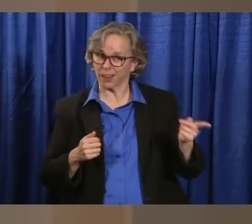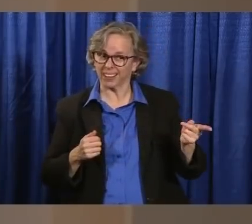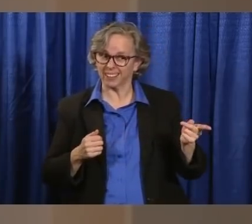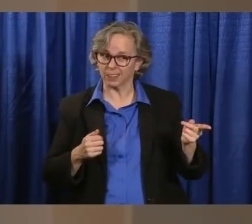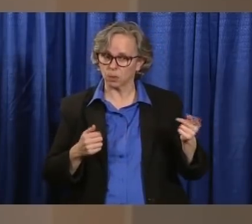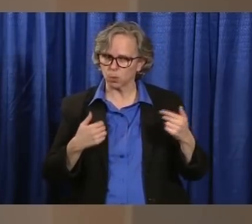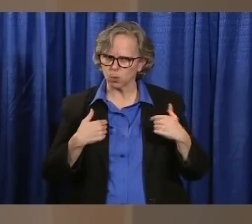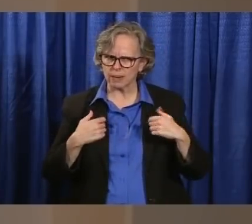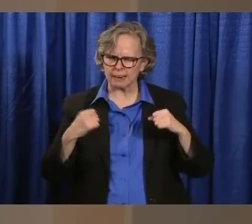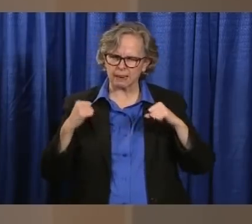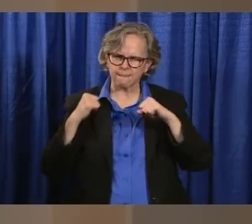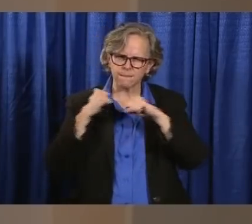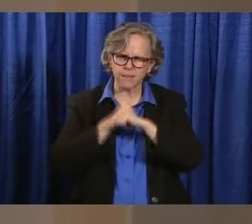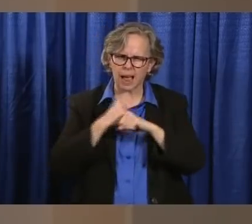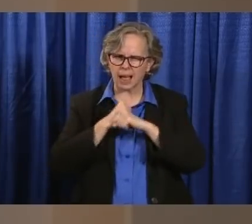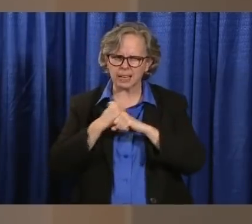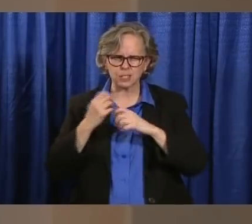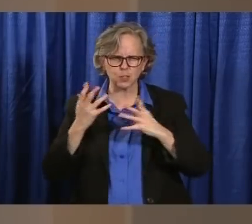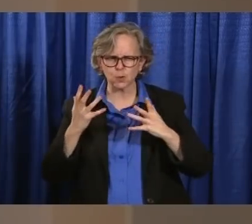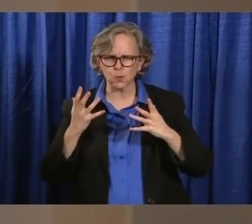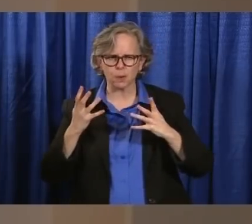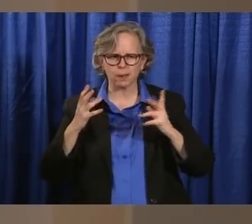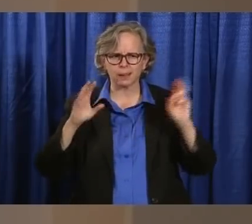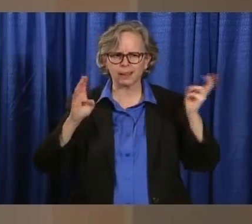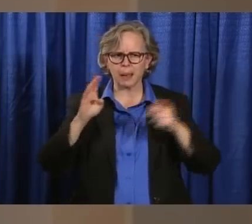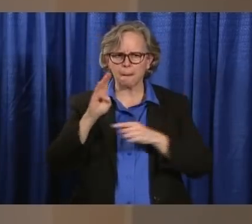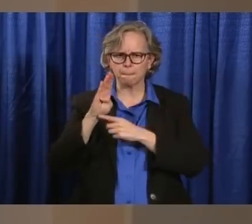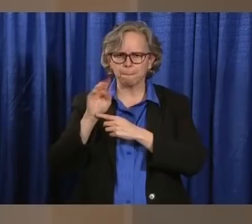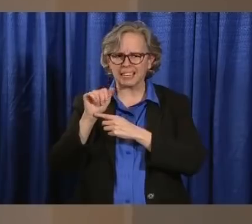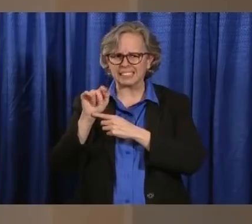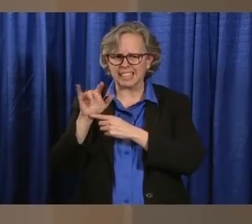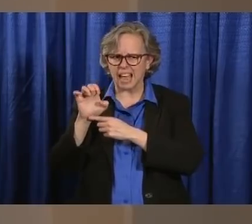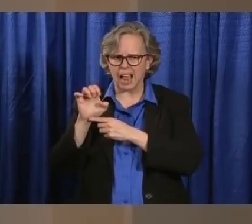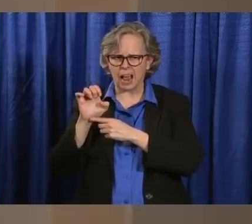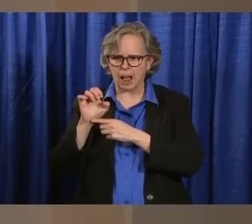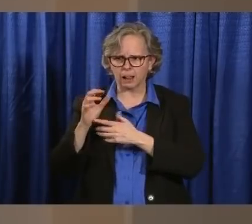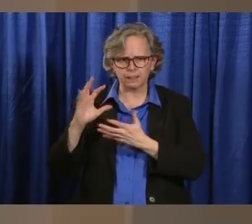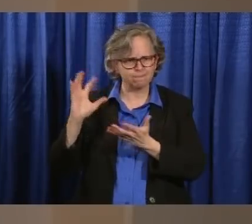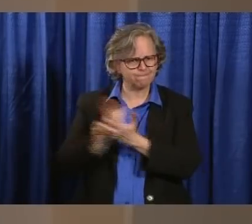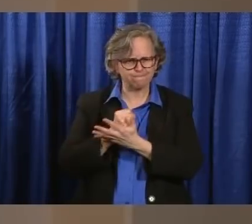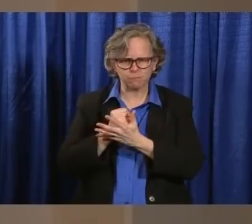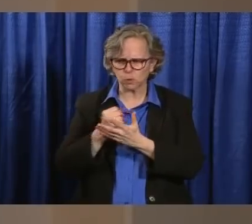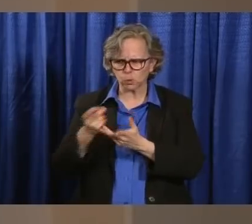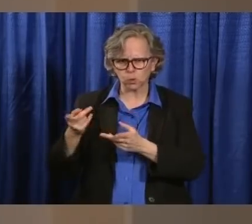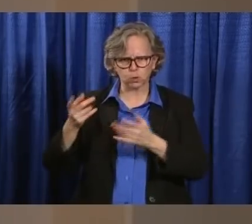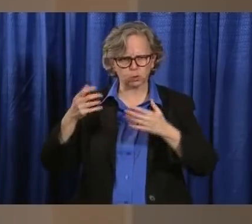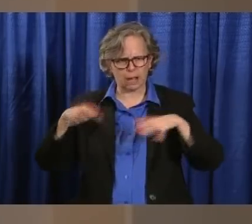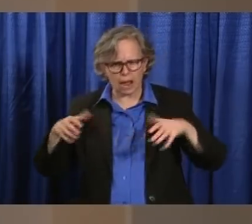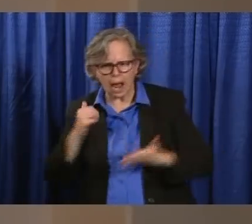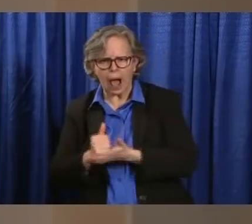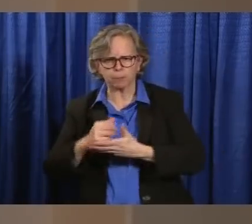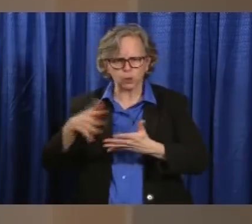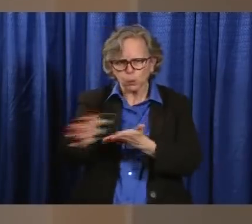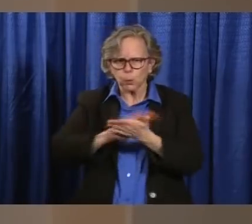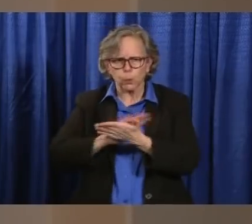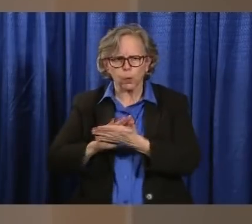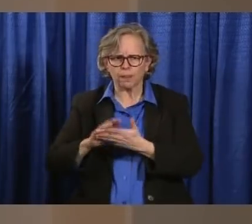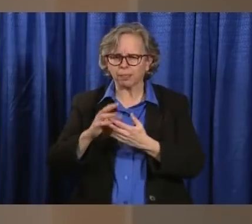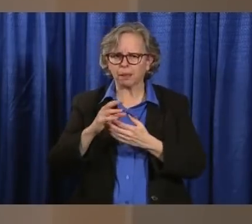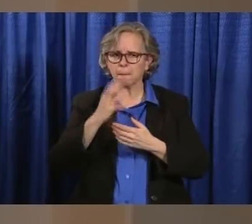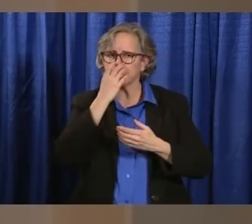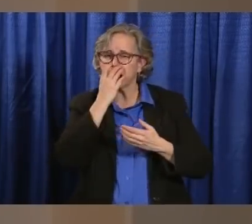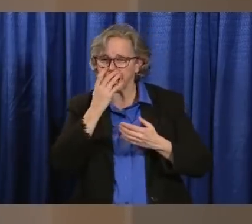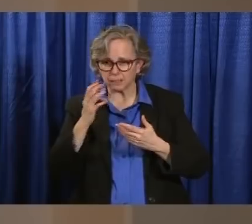the opportunity to decontaminate the masks for hospitals and nursing homes and first responders. And thanks to the help of